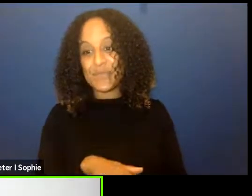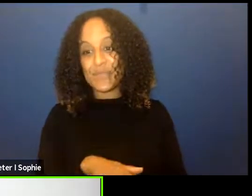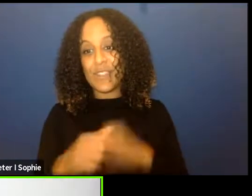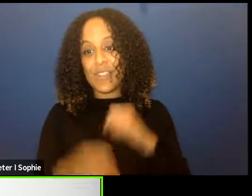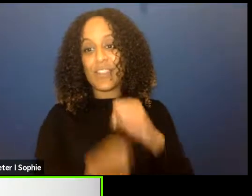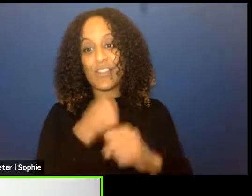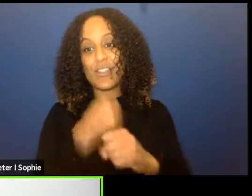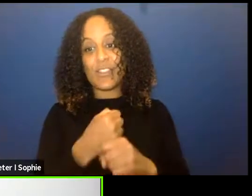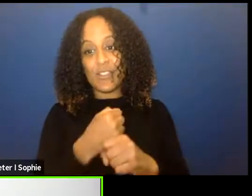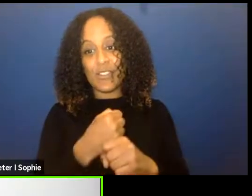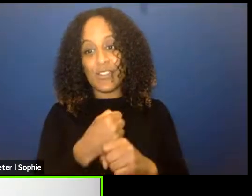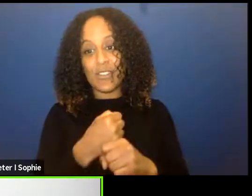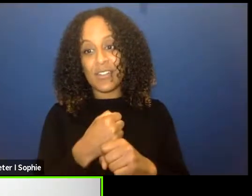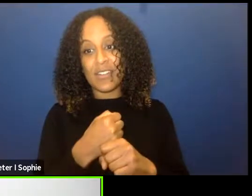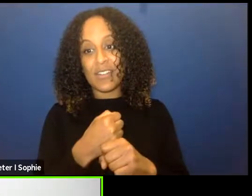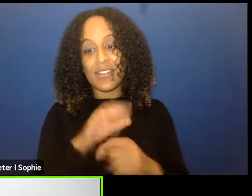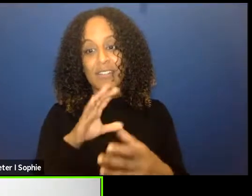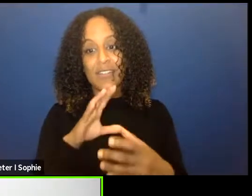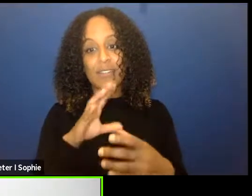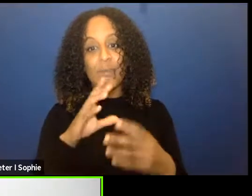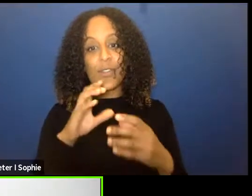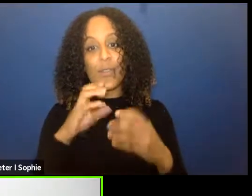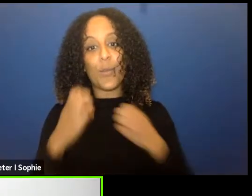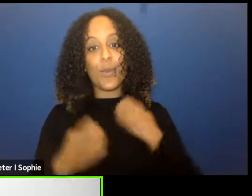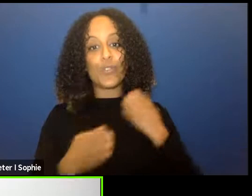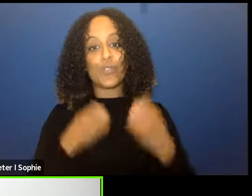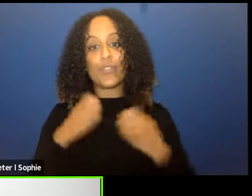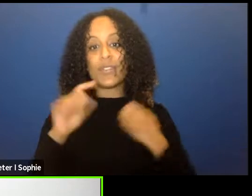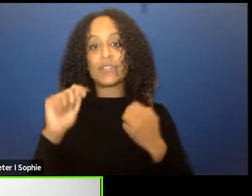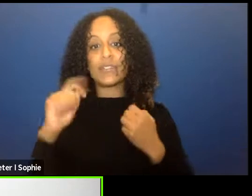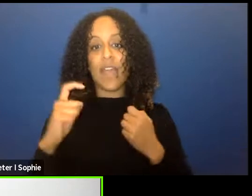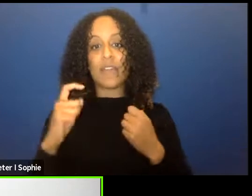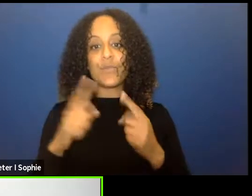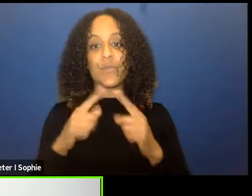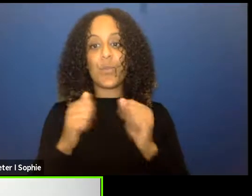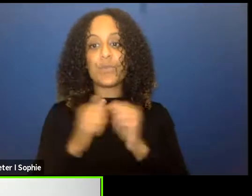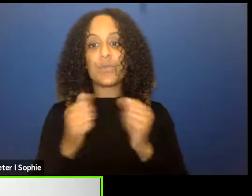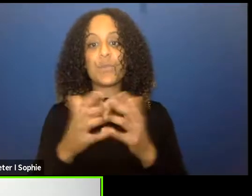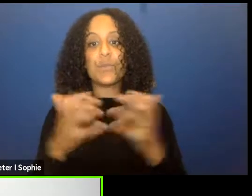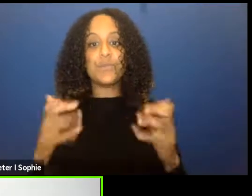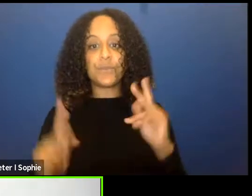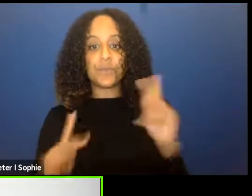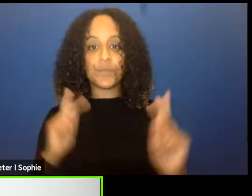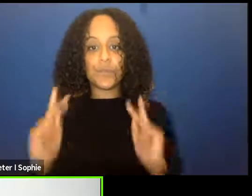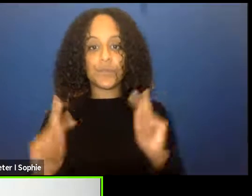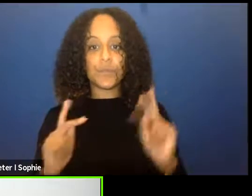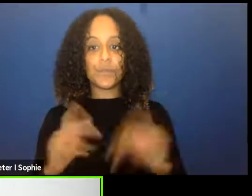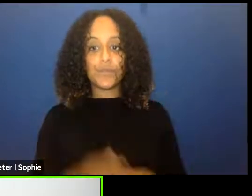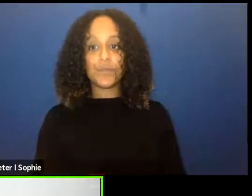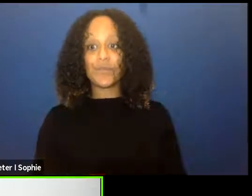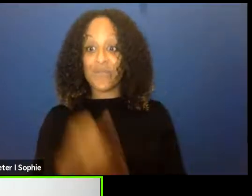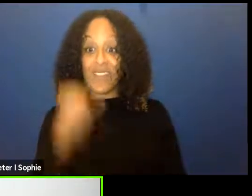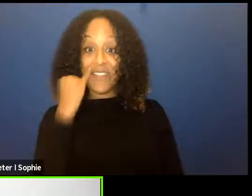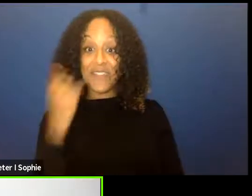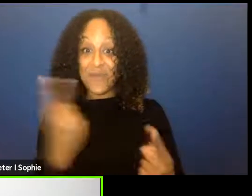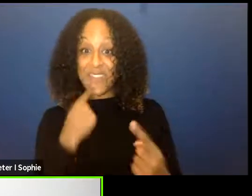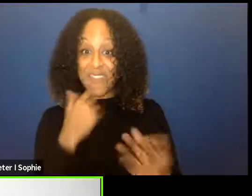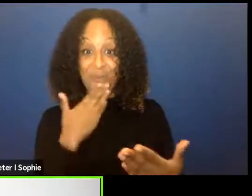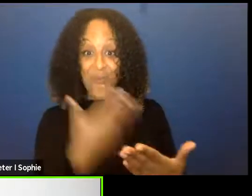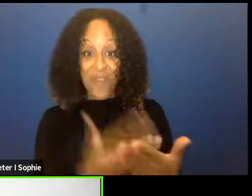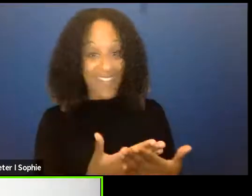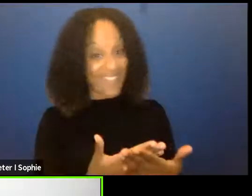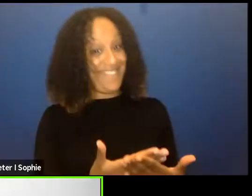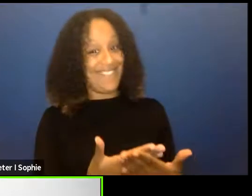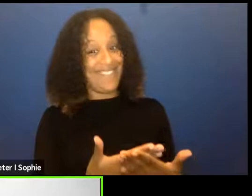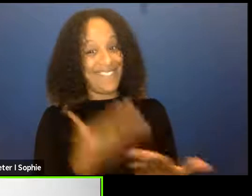year in terms of an emotional attacks on so many people. And if somebody says they're doing well right now, you might